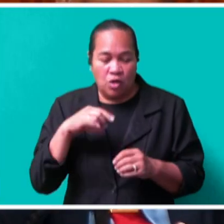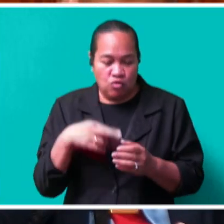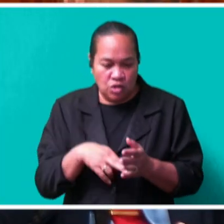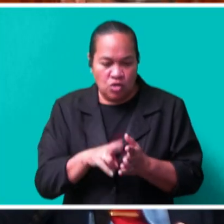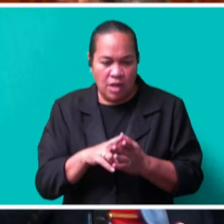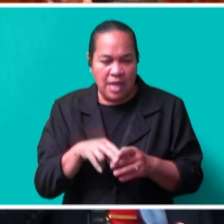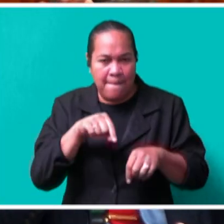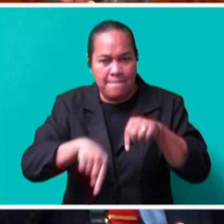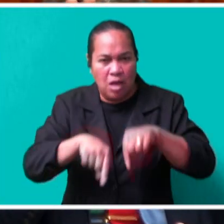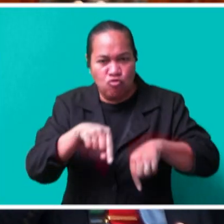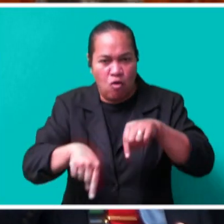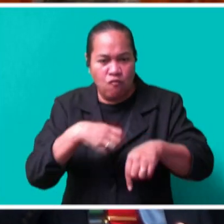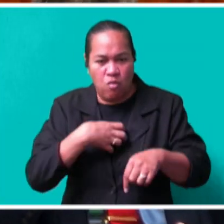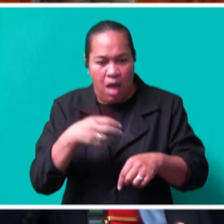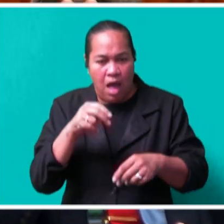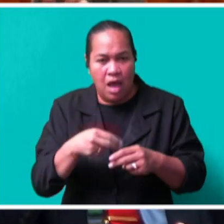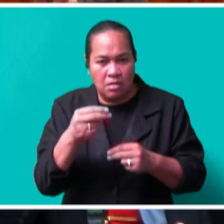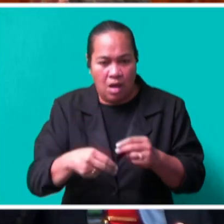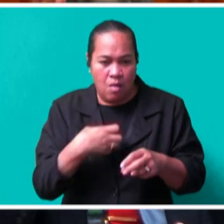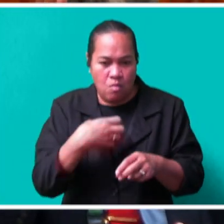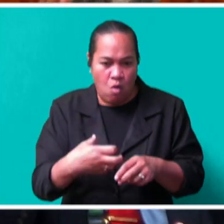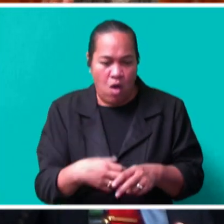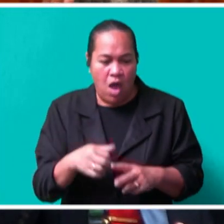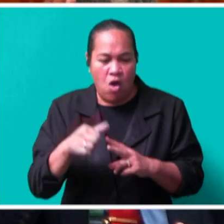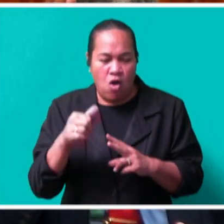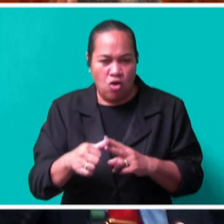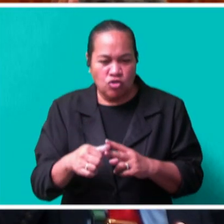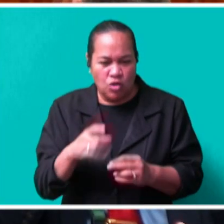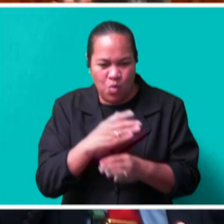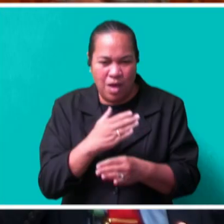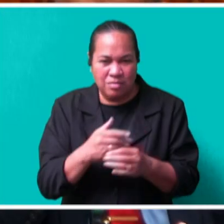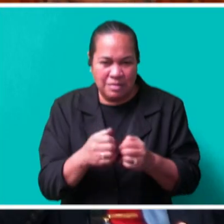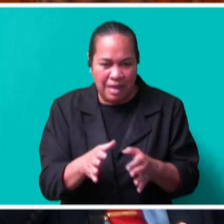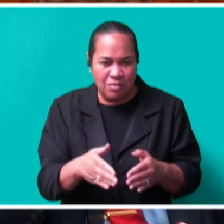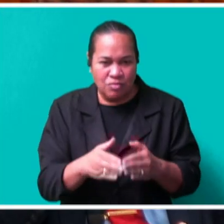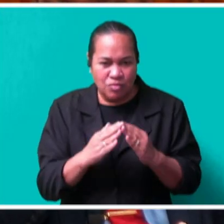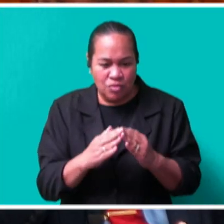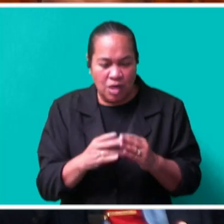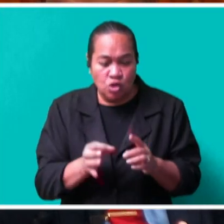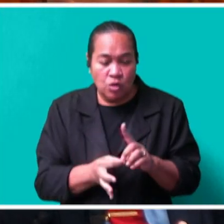mangrove, integrated coastal protection work, improved drainage, and hybrid